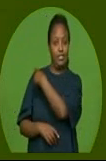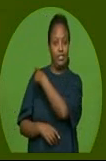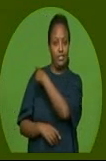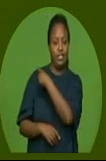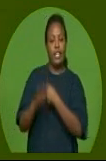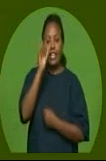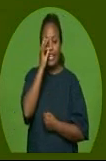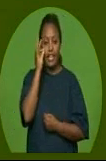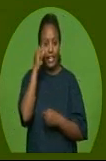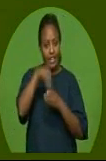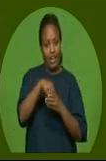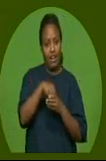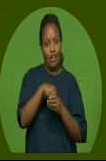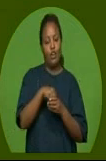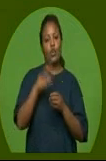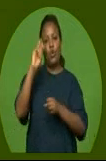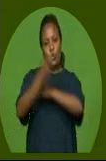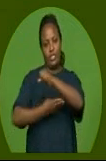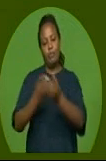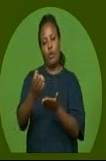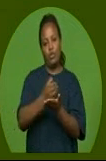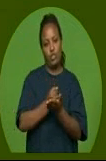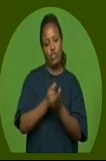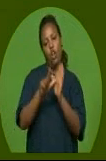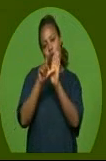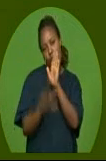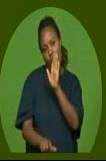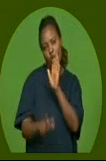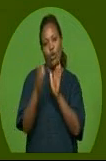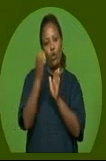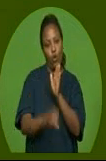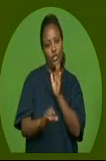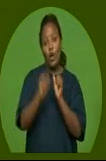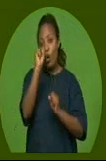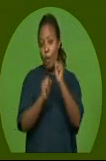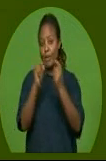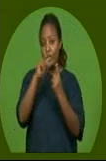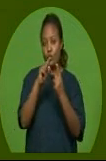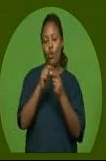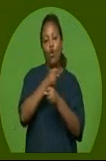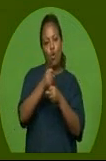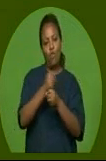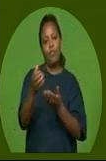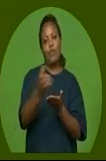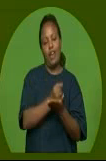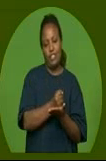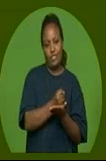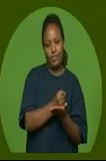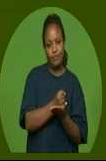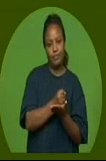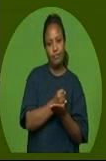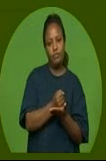on the figure, in India, wheat is produced at lower cost compared to